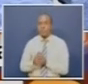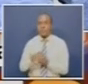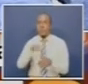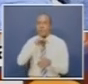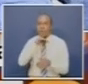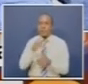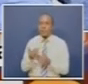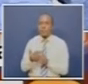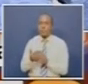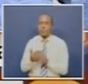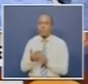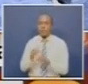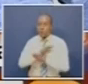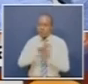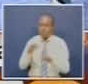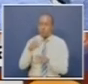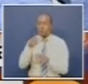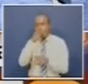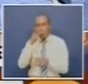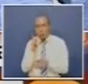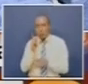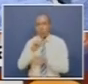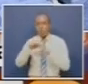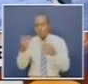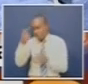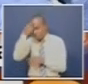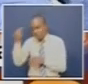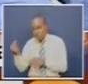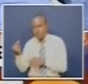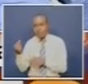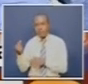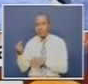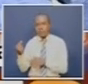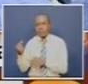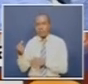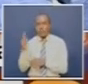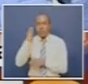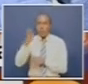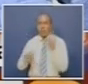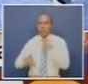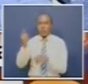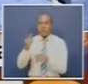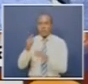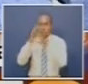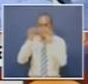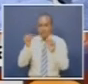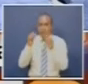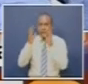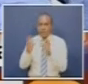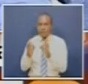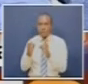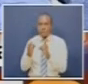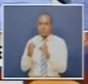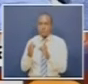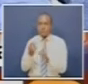Odinga, nor Kalonzo Musyoka, nor Moses Wetangula will win the presidency if any of them decides to go